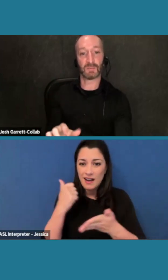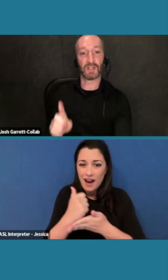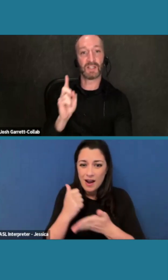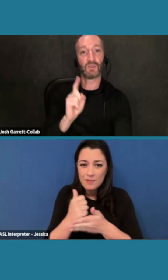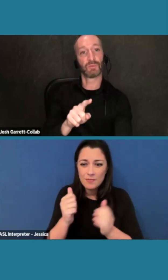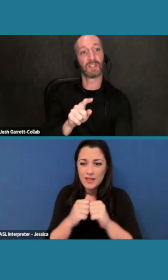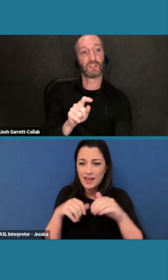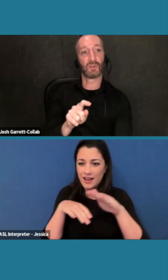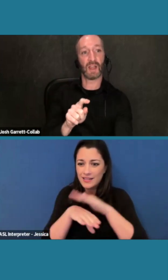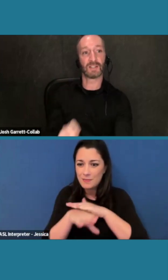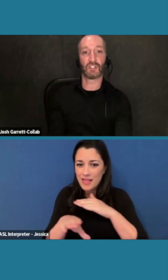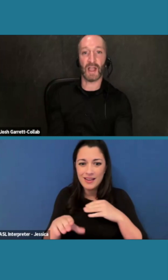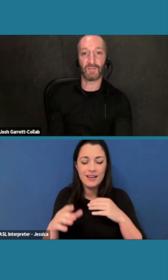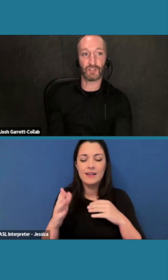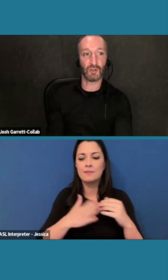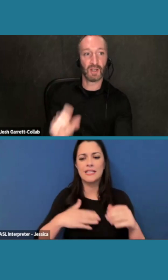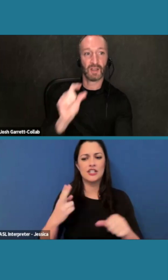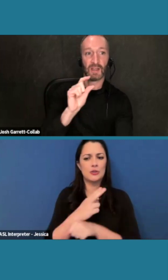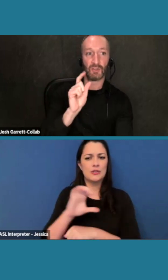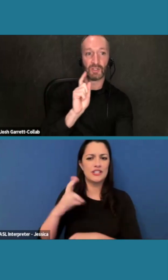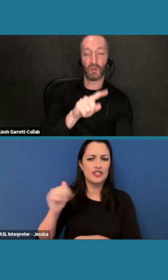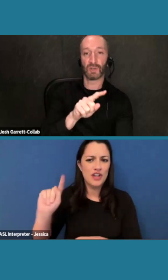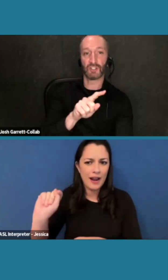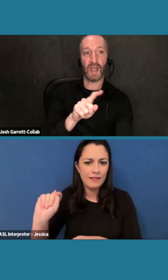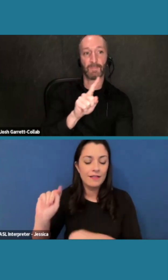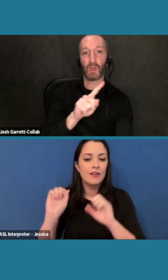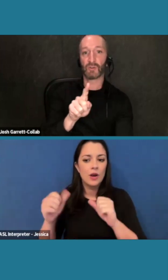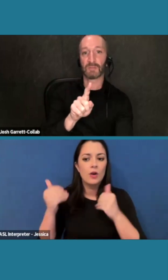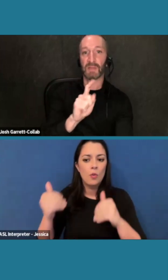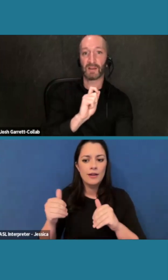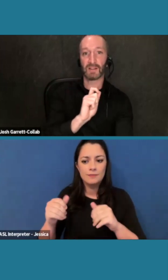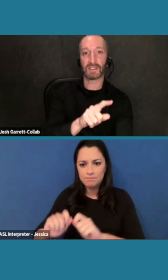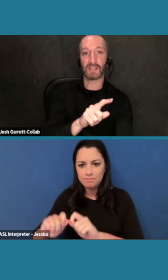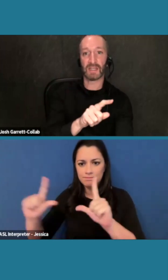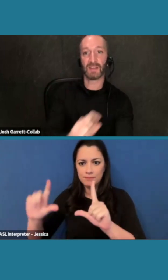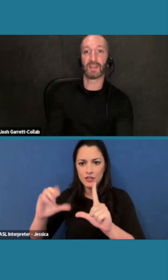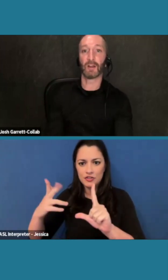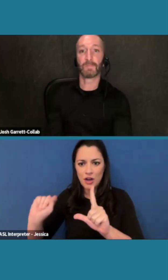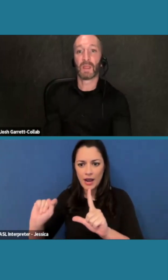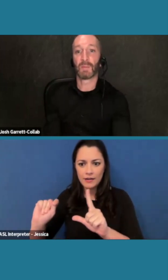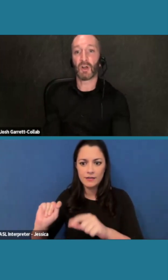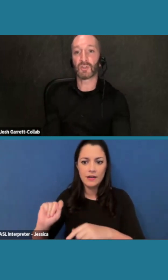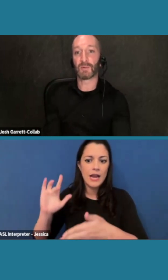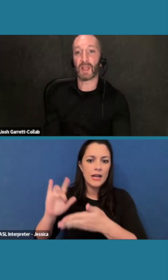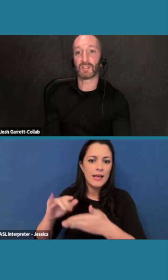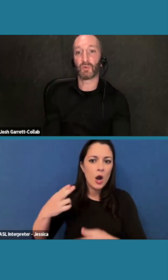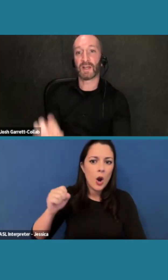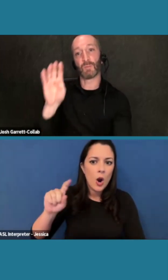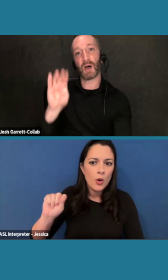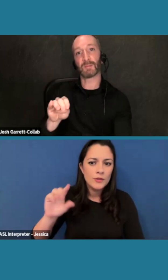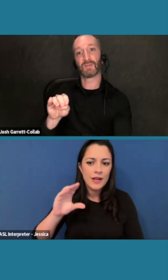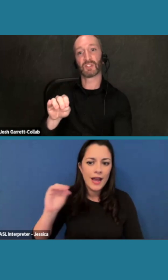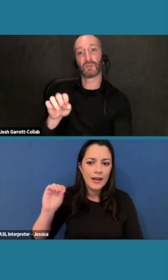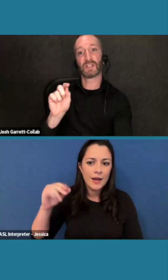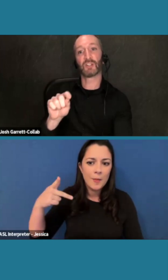of accessibility, please utilize the chat feature. You can go into chat, hosts and panelists, send anything there. But also I would like to point